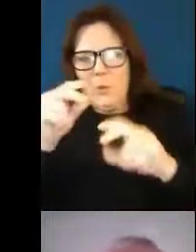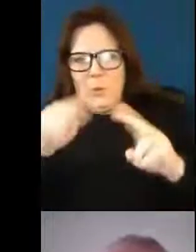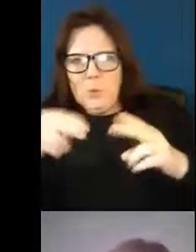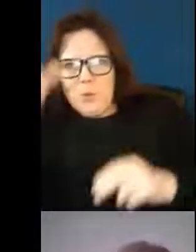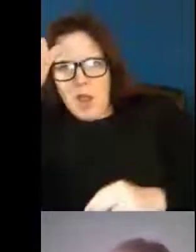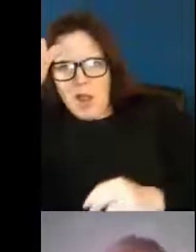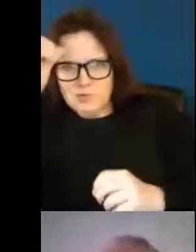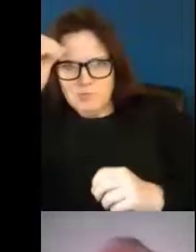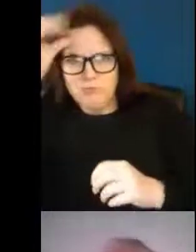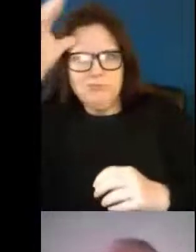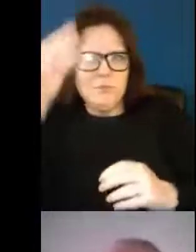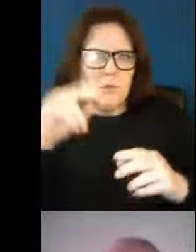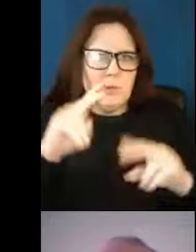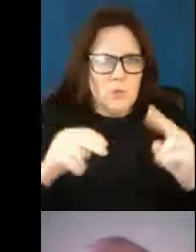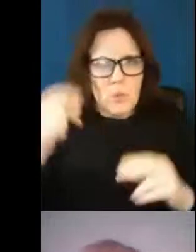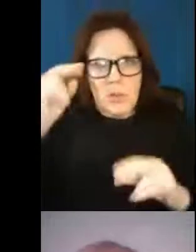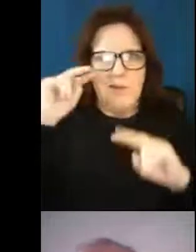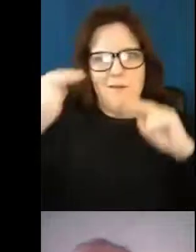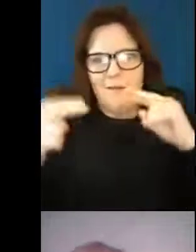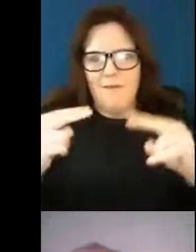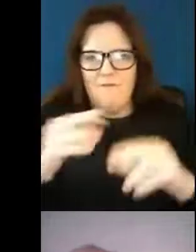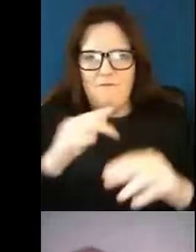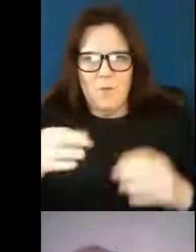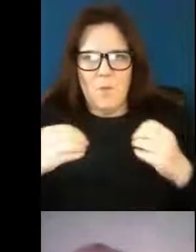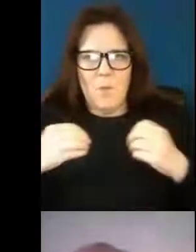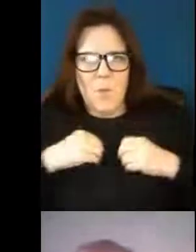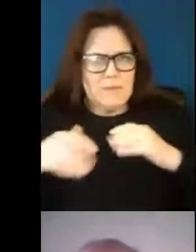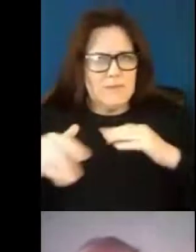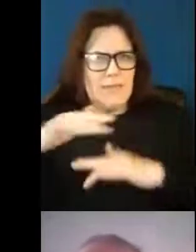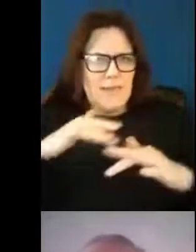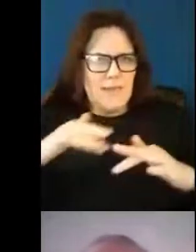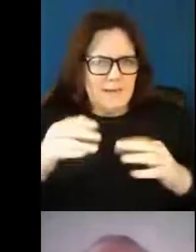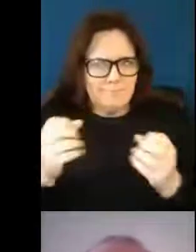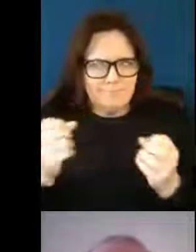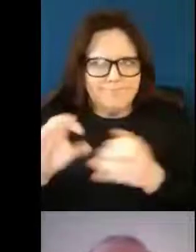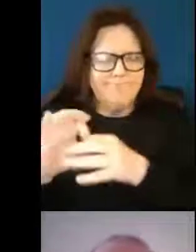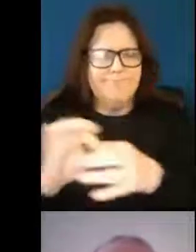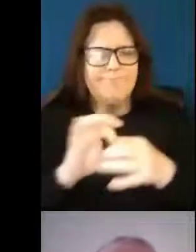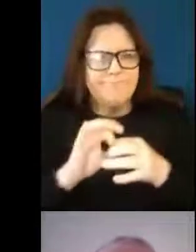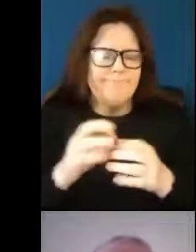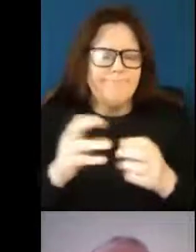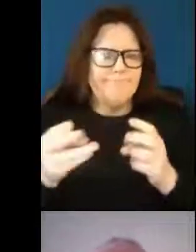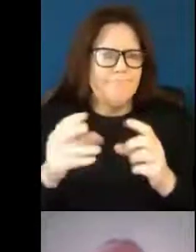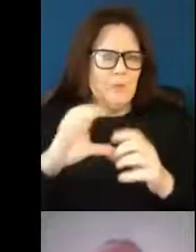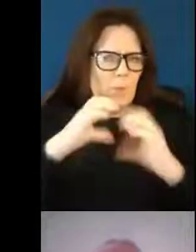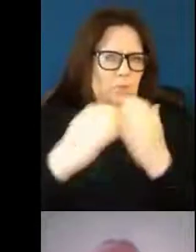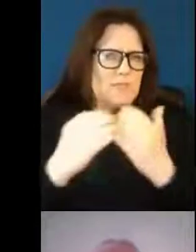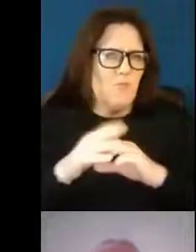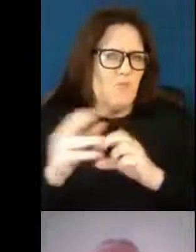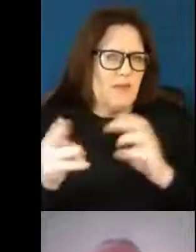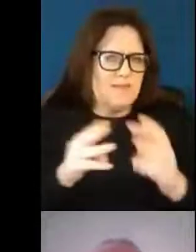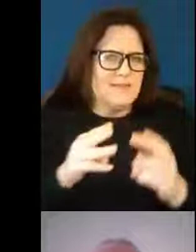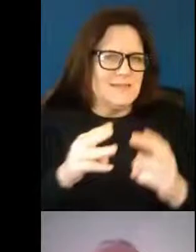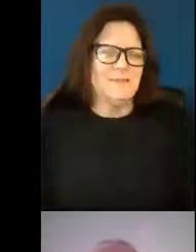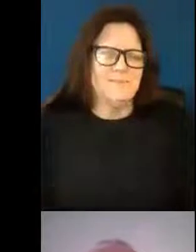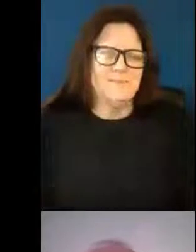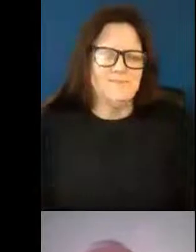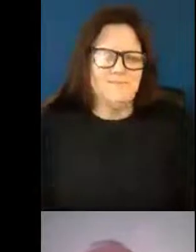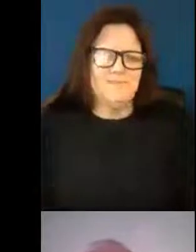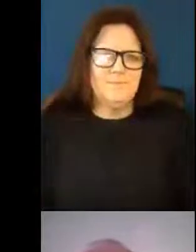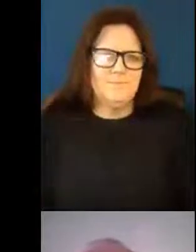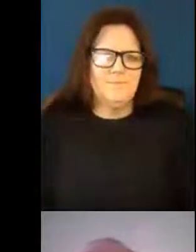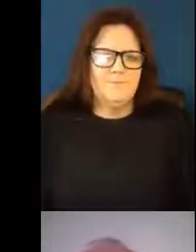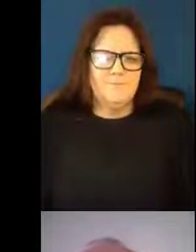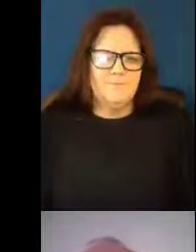insights from your dynamic interactions as a community of practice, and putting